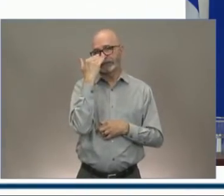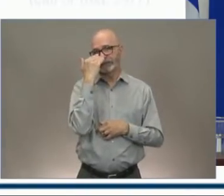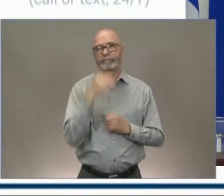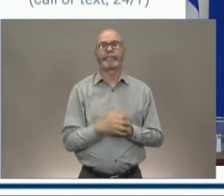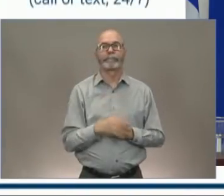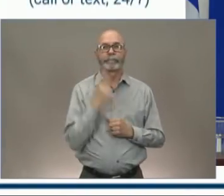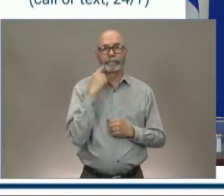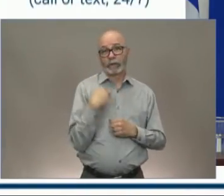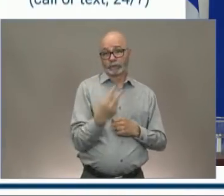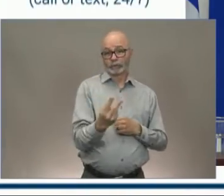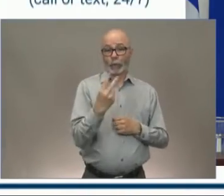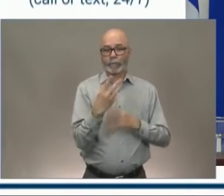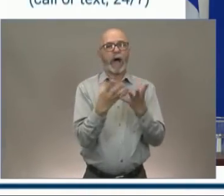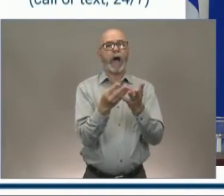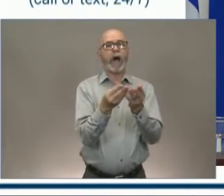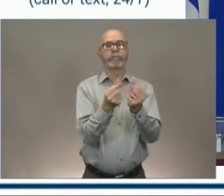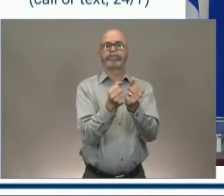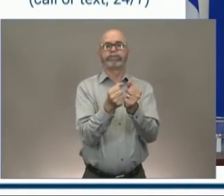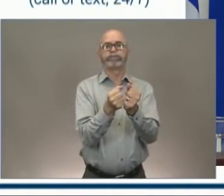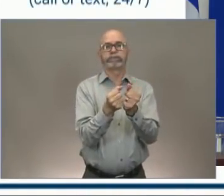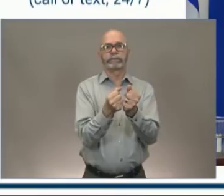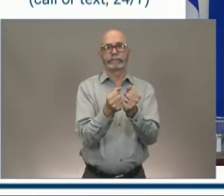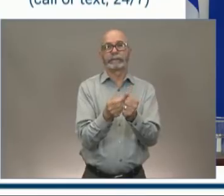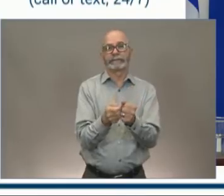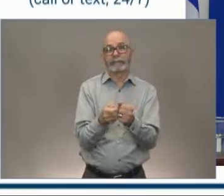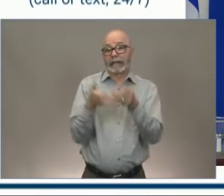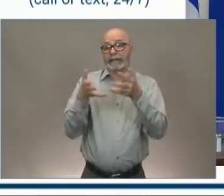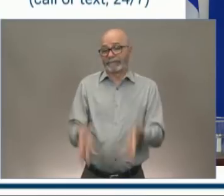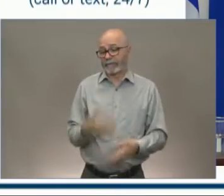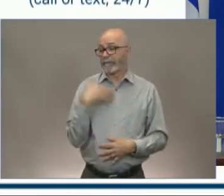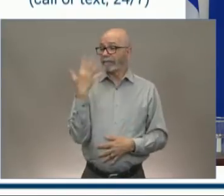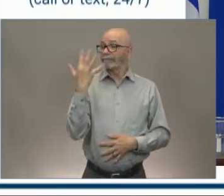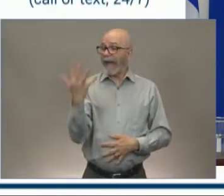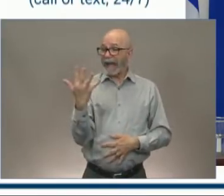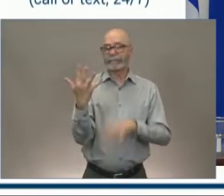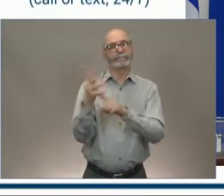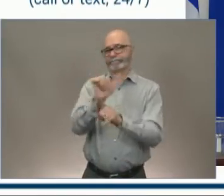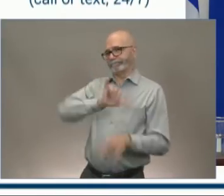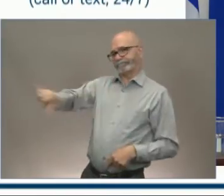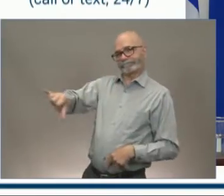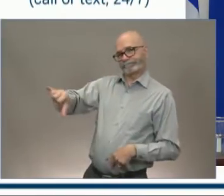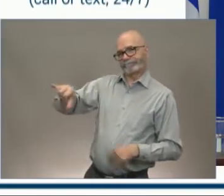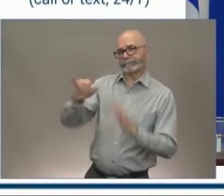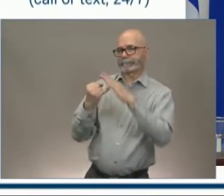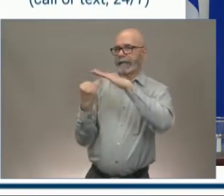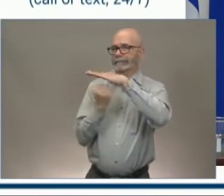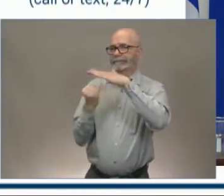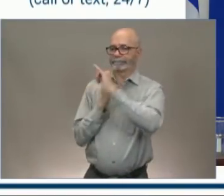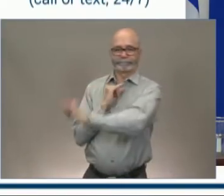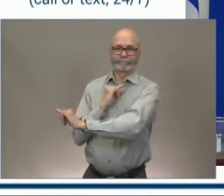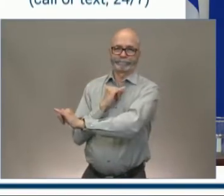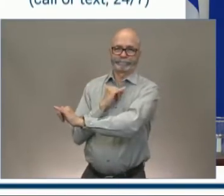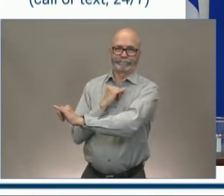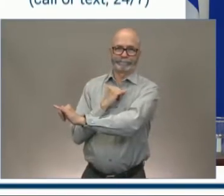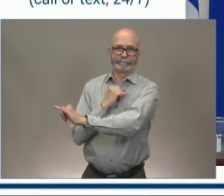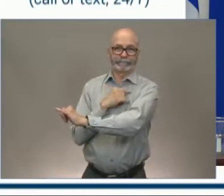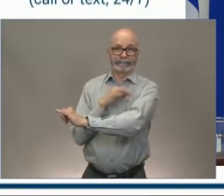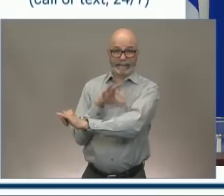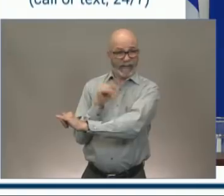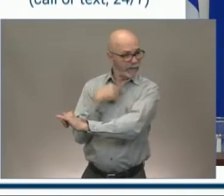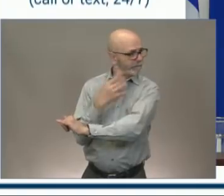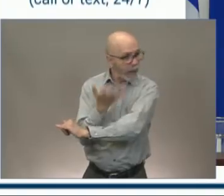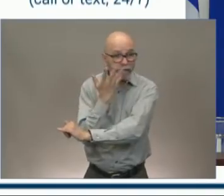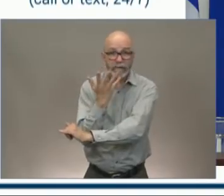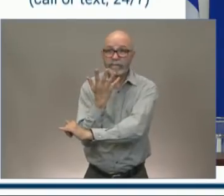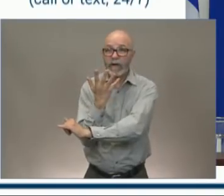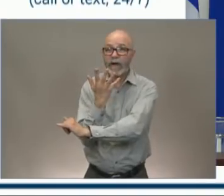are in self-isolation. However, the fact that these variant cases were identified in the province speaks to our decision